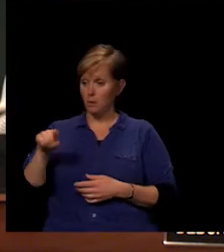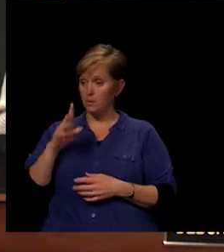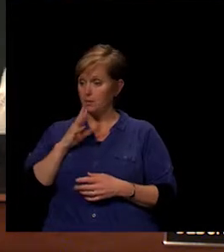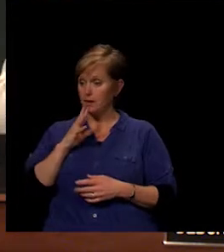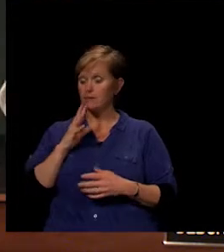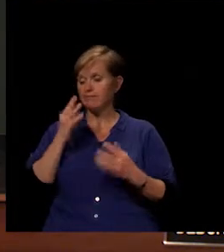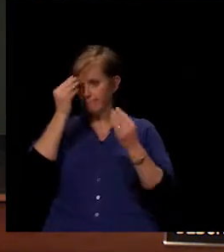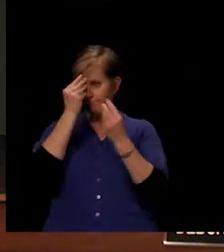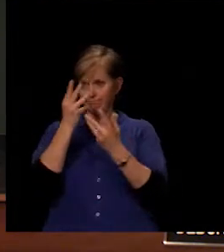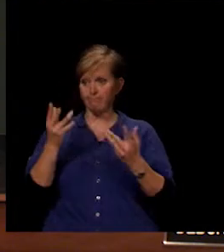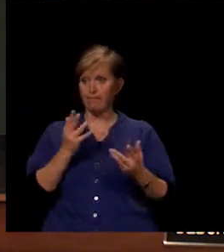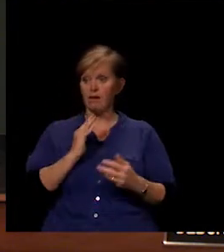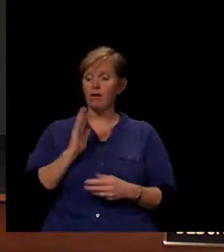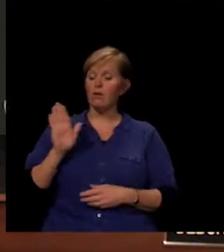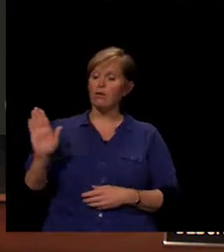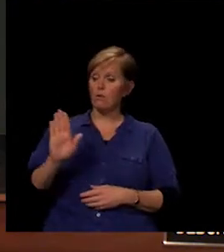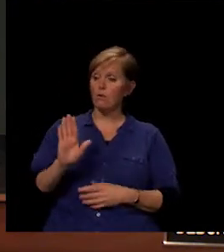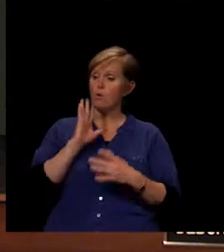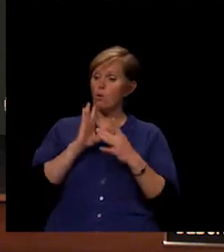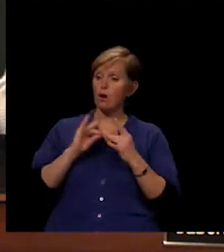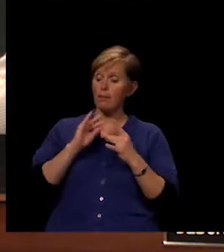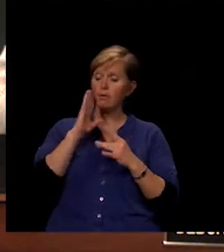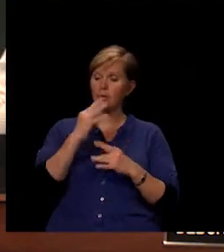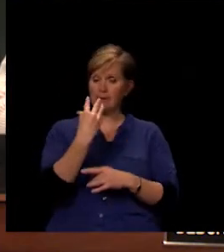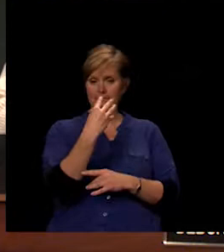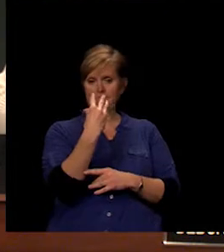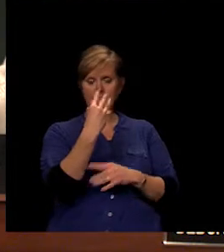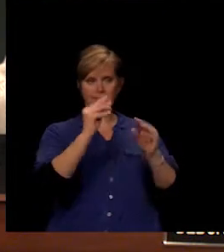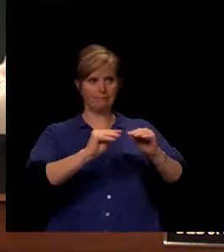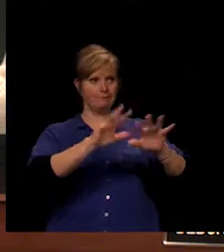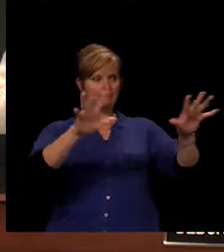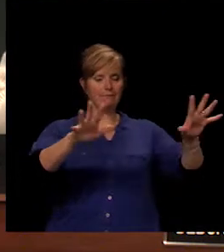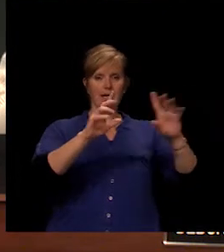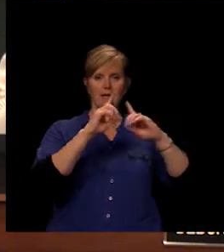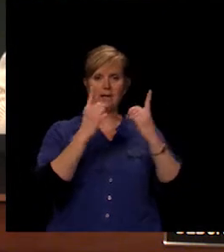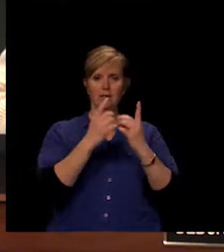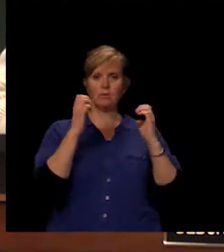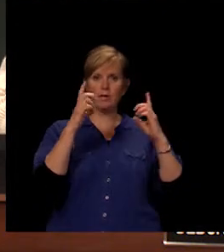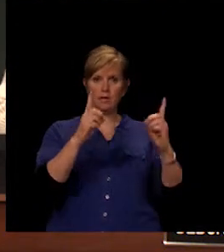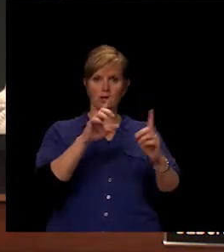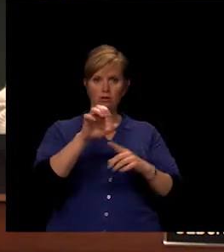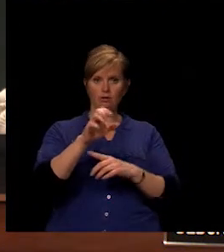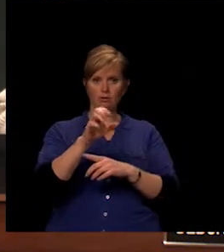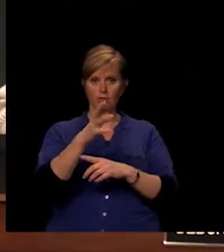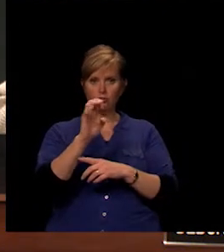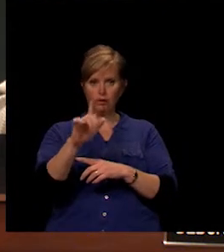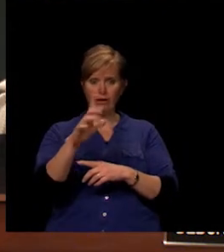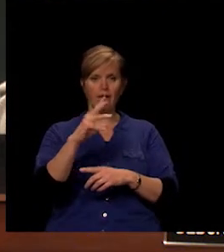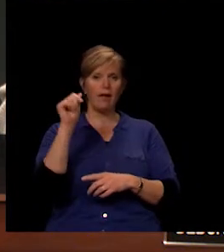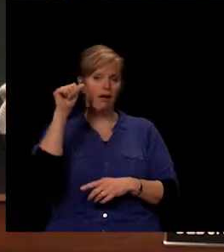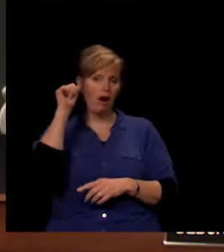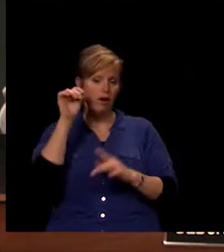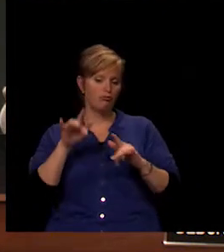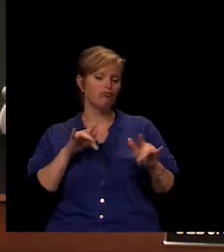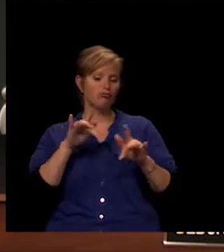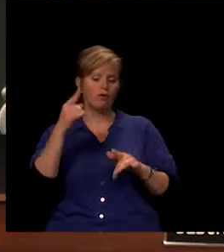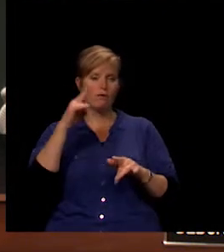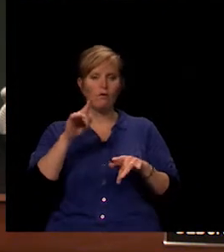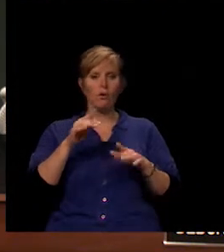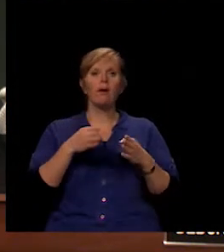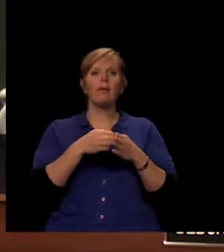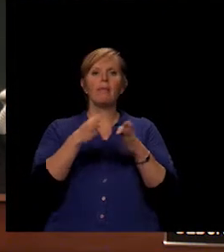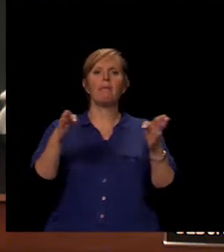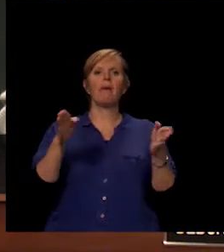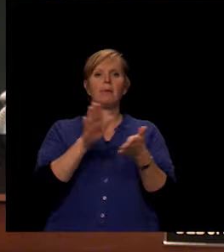public comments are videotaped recorded for broadcast on the district's educational access channel and audiotaped recorded as a matter of public record.